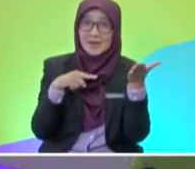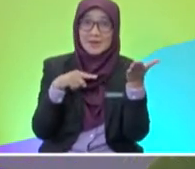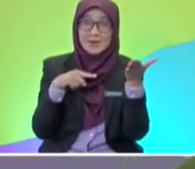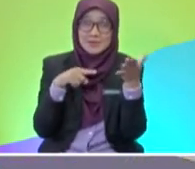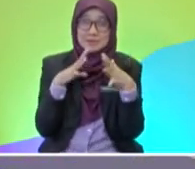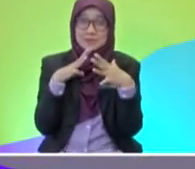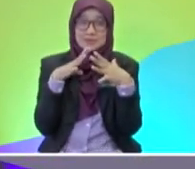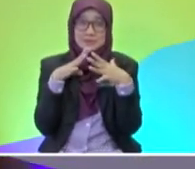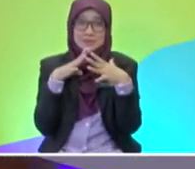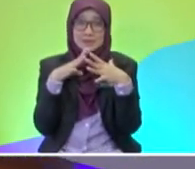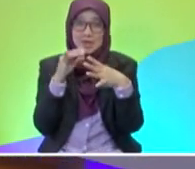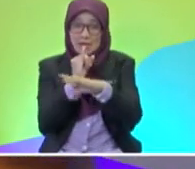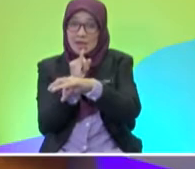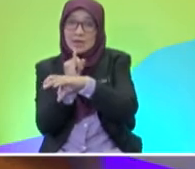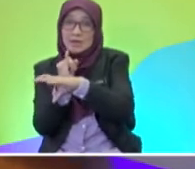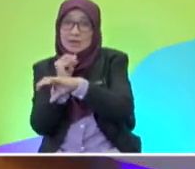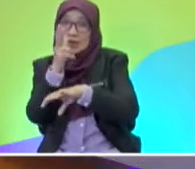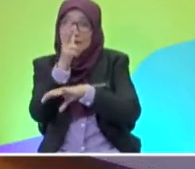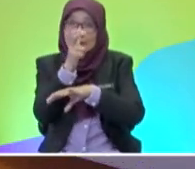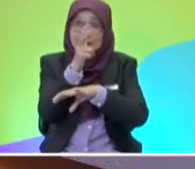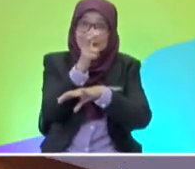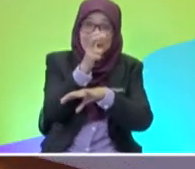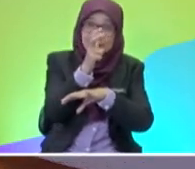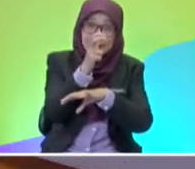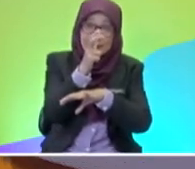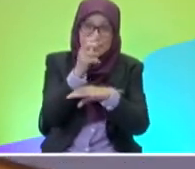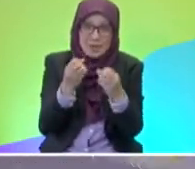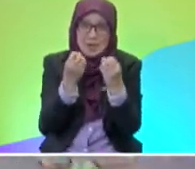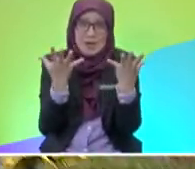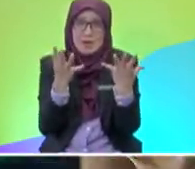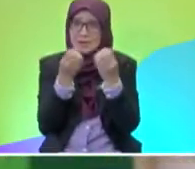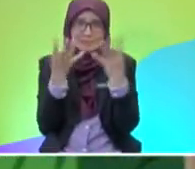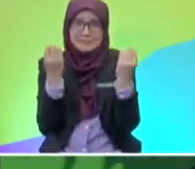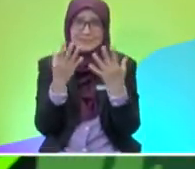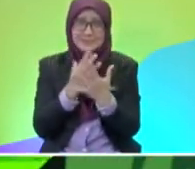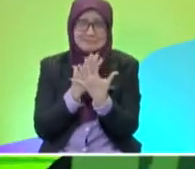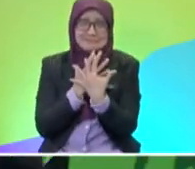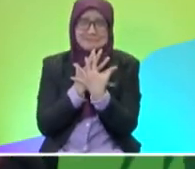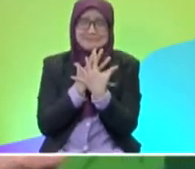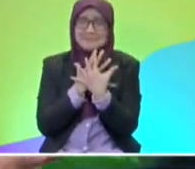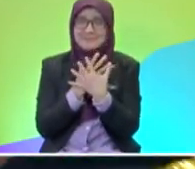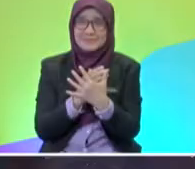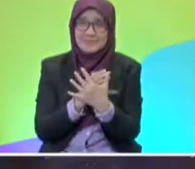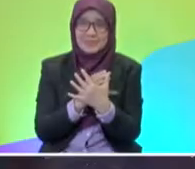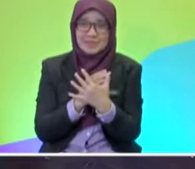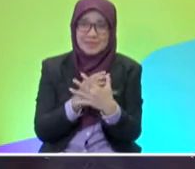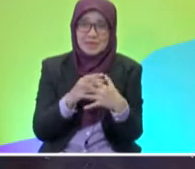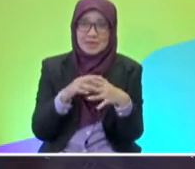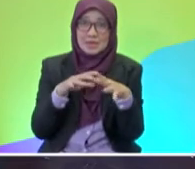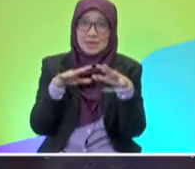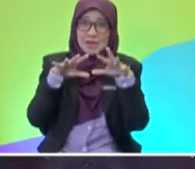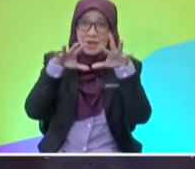Ooh. Ooh, those are, what are those? That's, oh, so many bugs. Ooh. Ooh. Ooh, let's see some